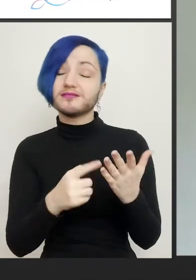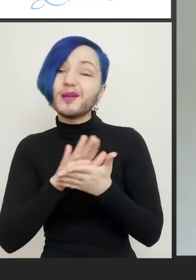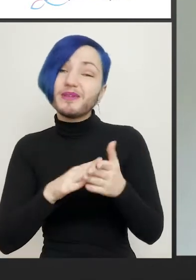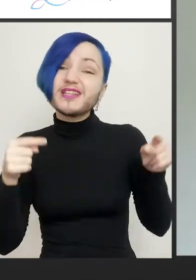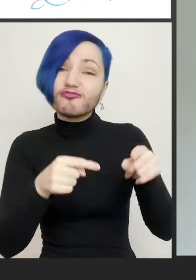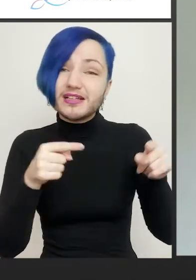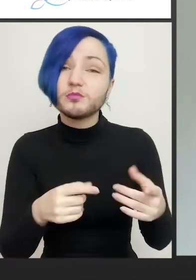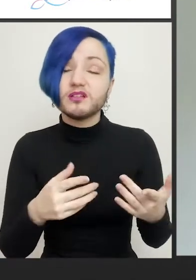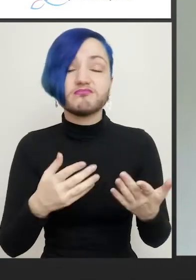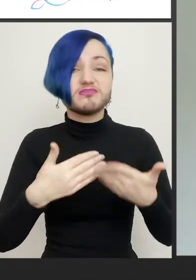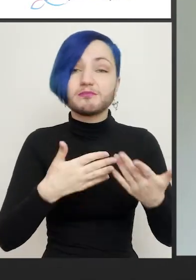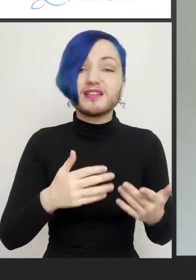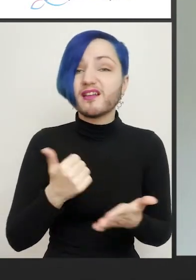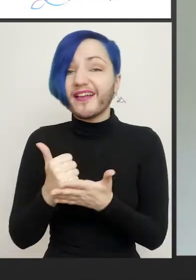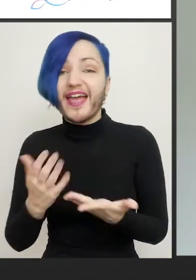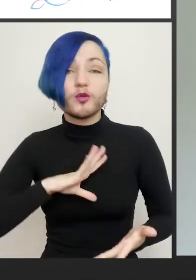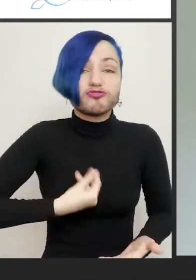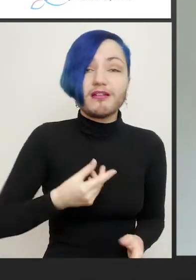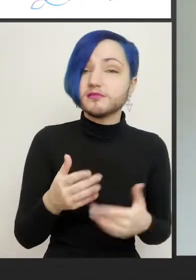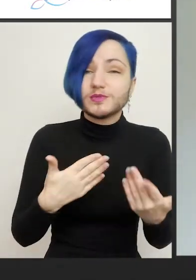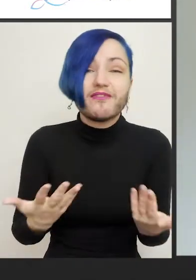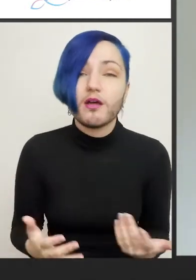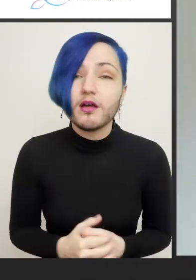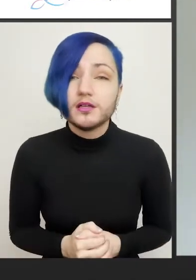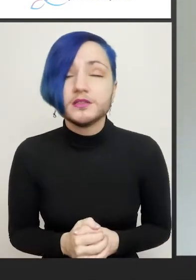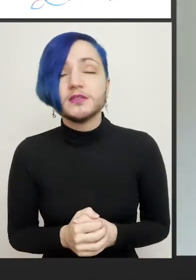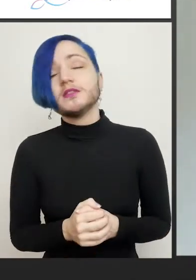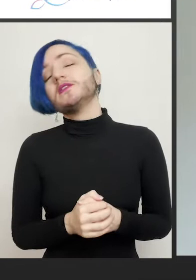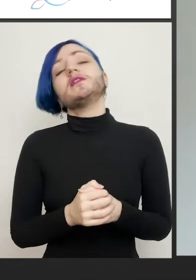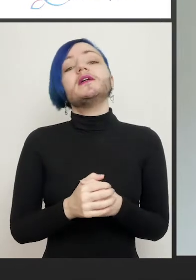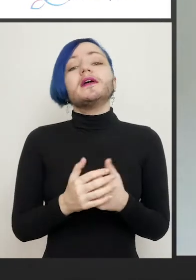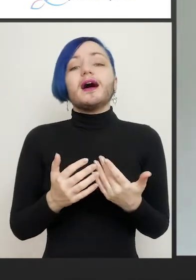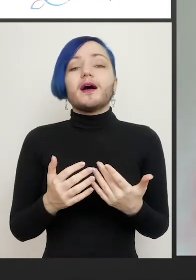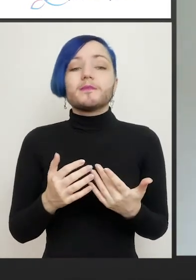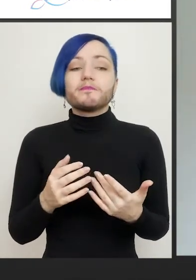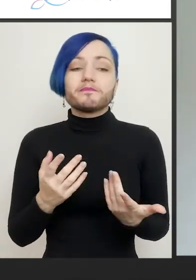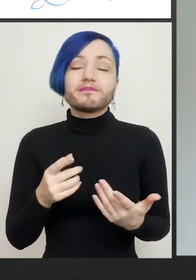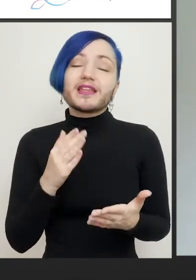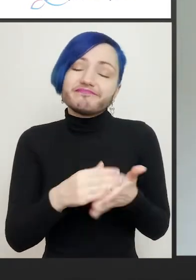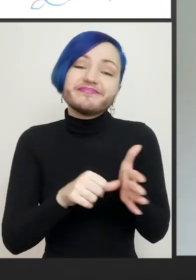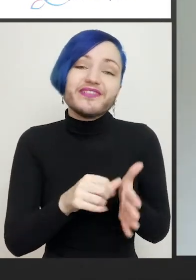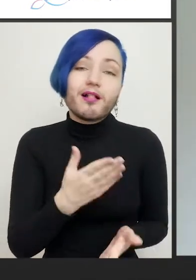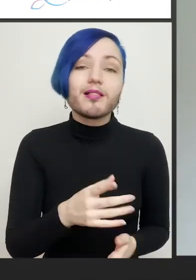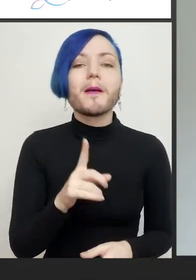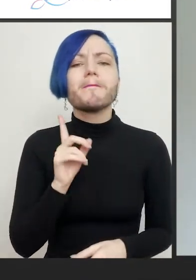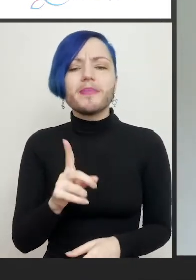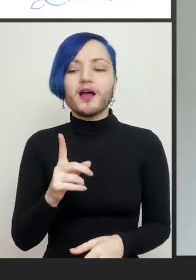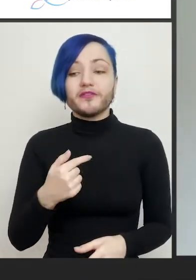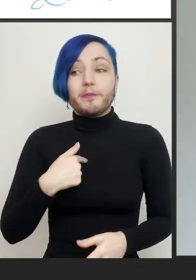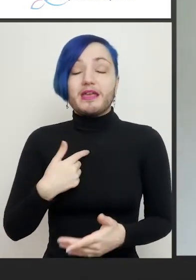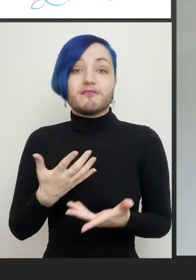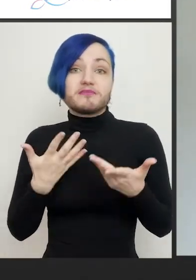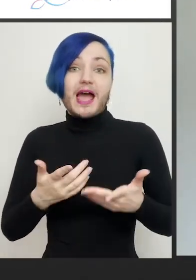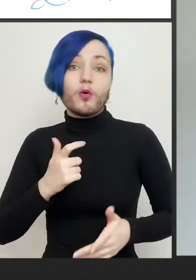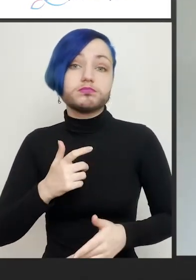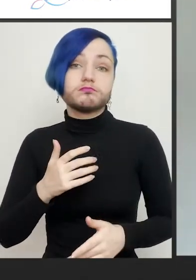that's difficult. And what helped me was, yeah, seeing there were different ways. You know, even though I ended up identifying as a trans